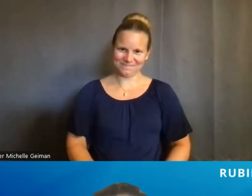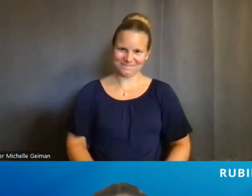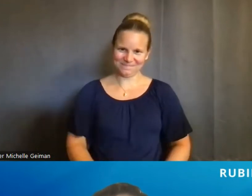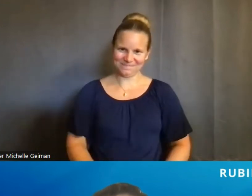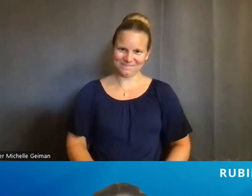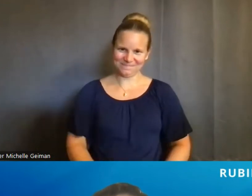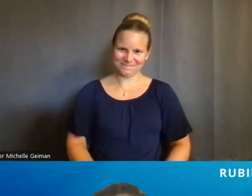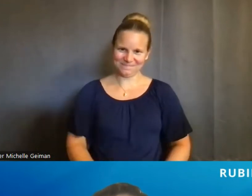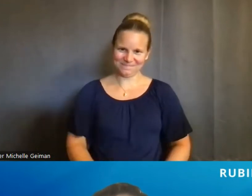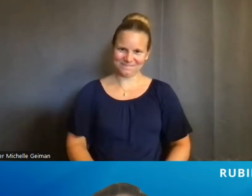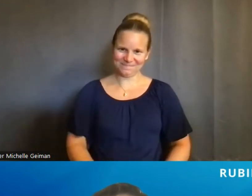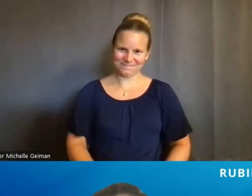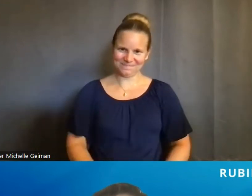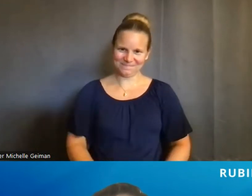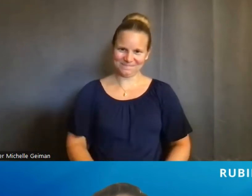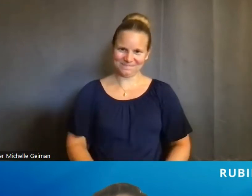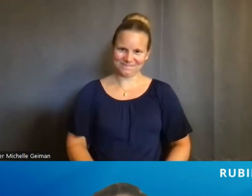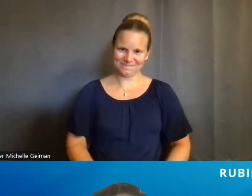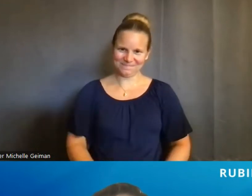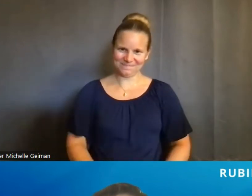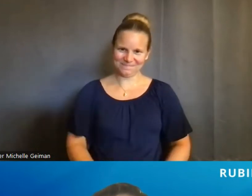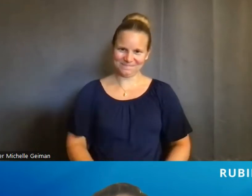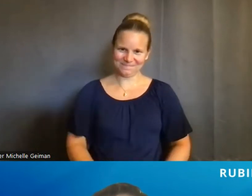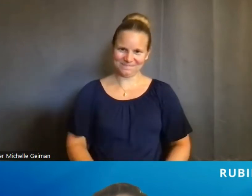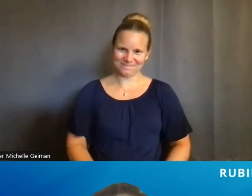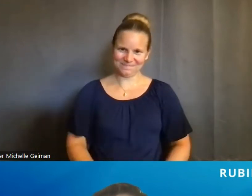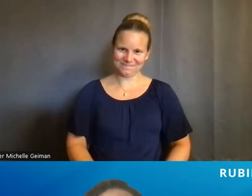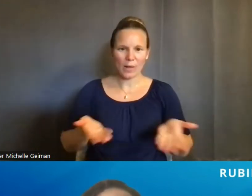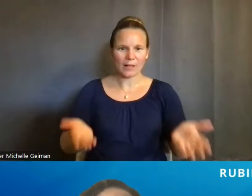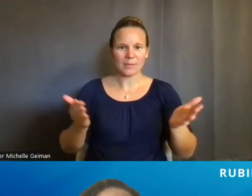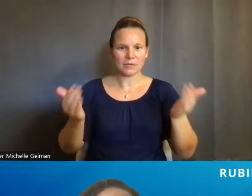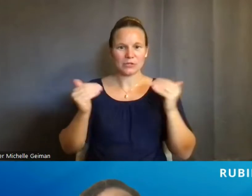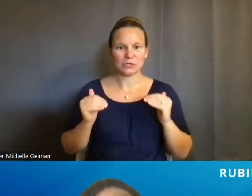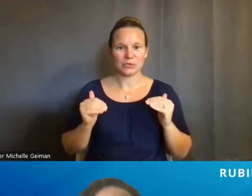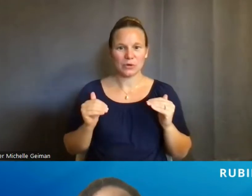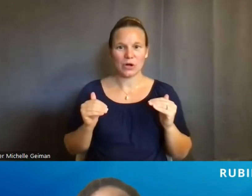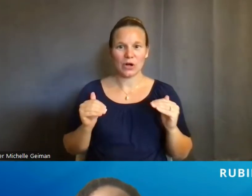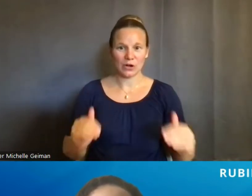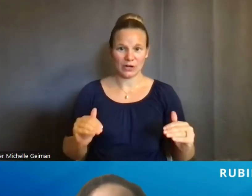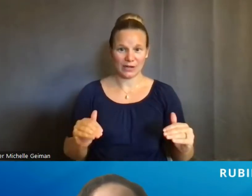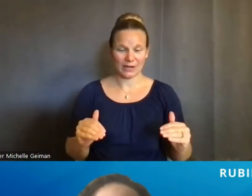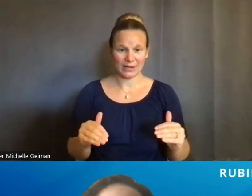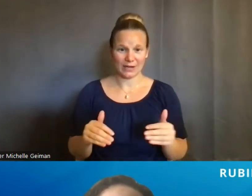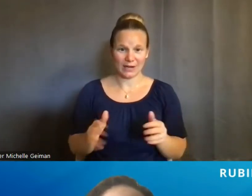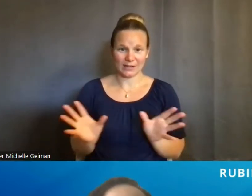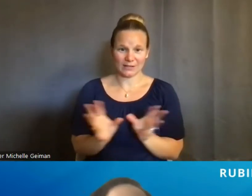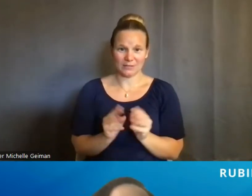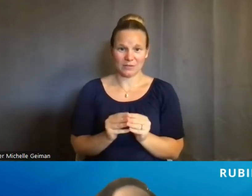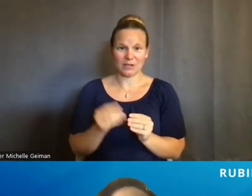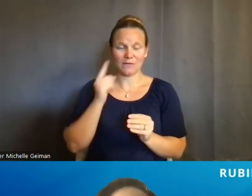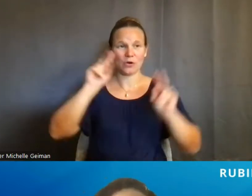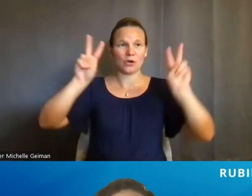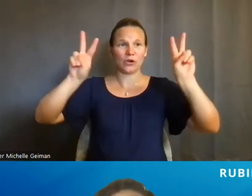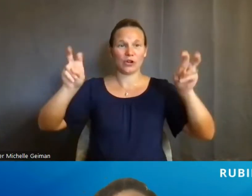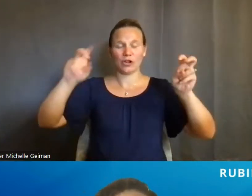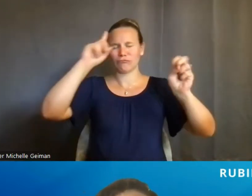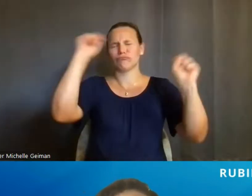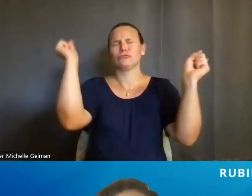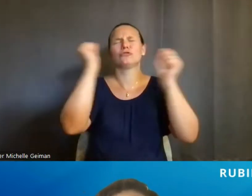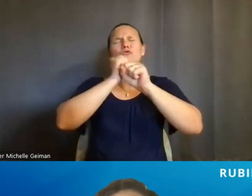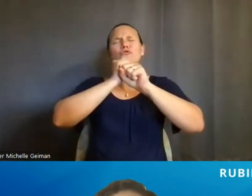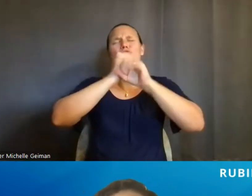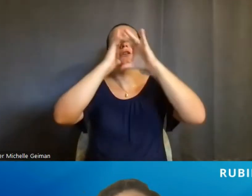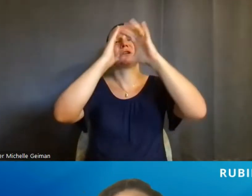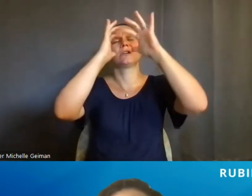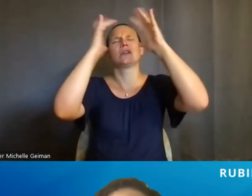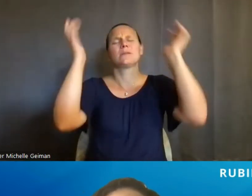Welcome everybody to our next installment of our Dream Job webinar series. It's our second webinar